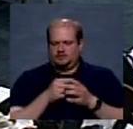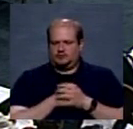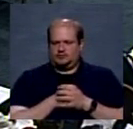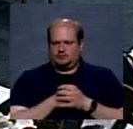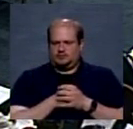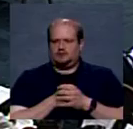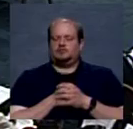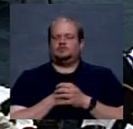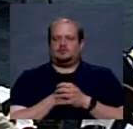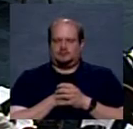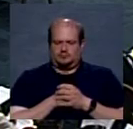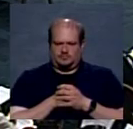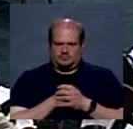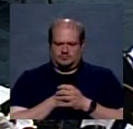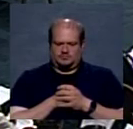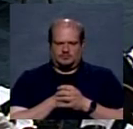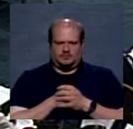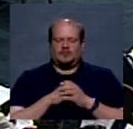reading, please.